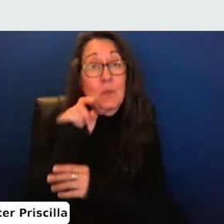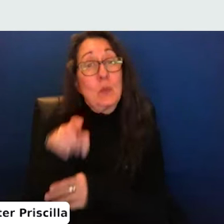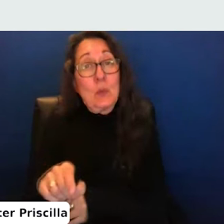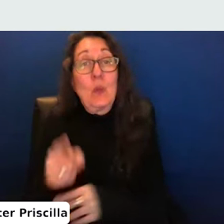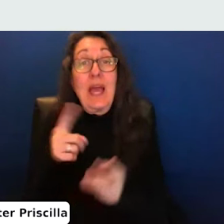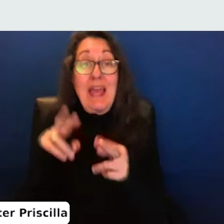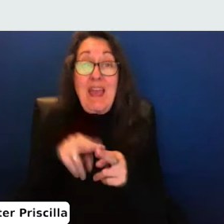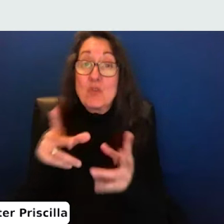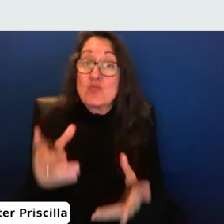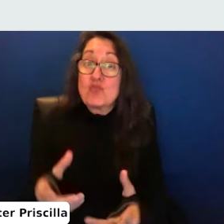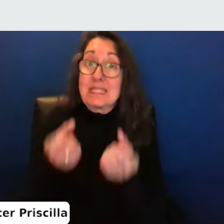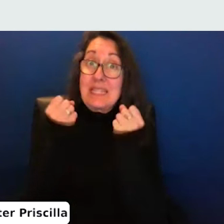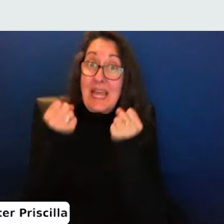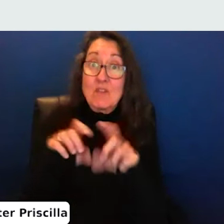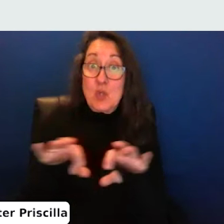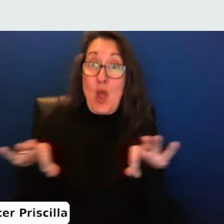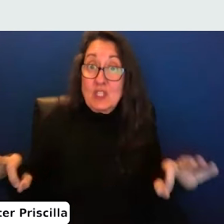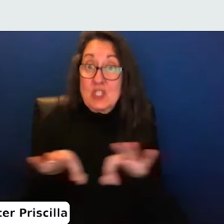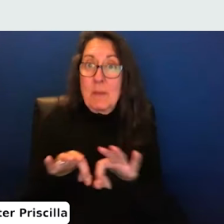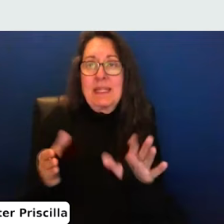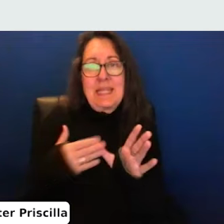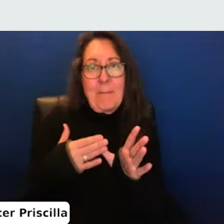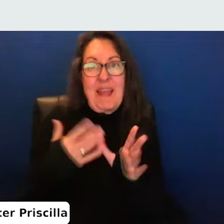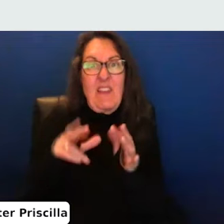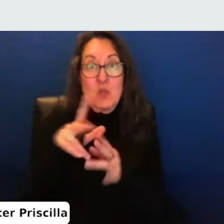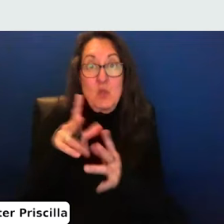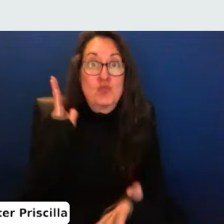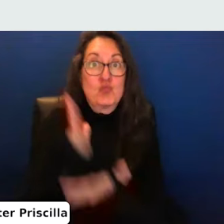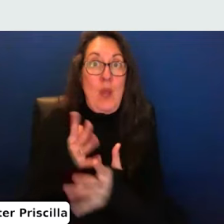an eligible course.